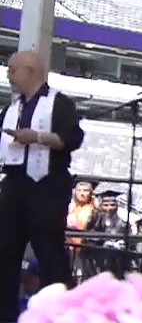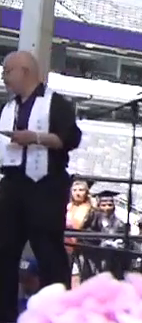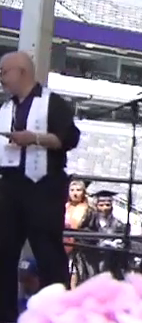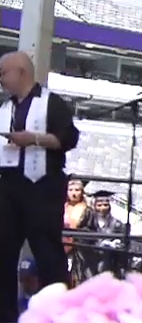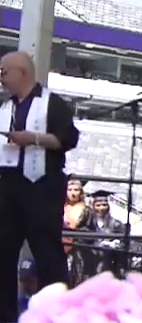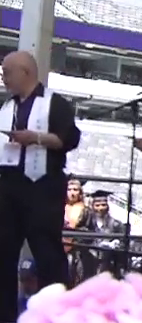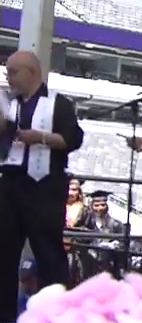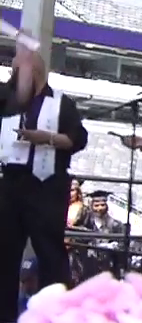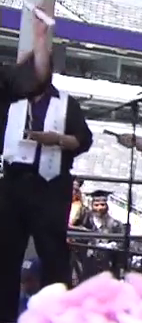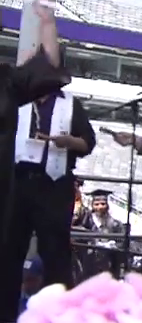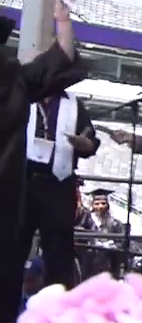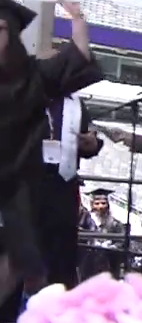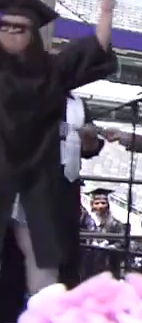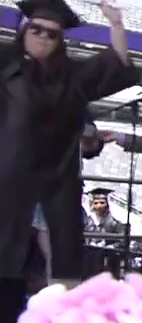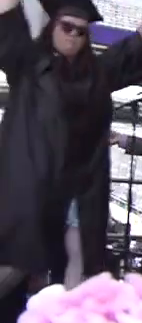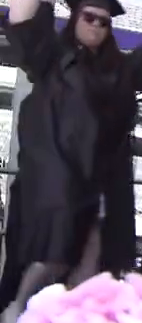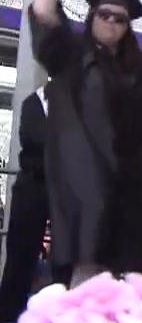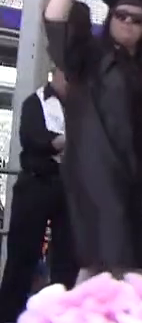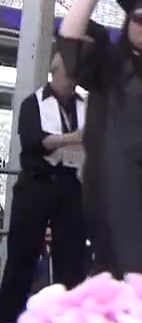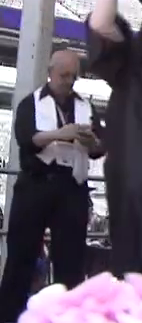Ariel Pasquale.